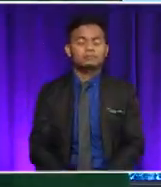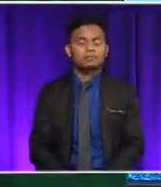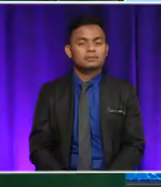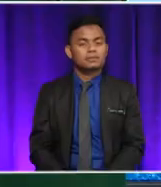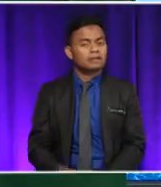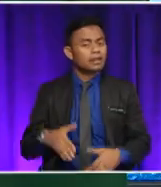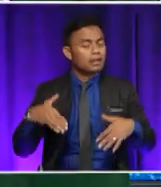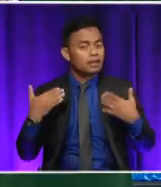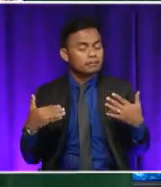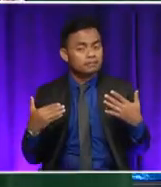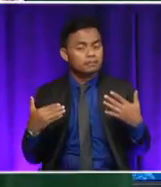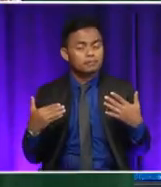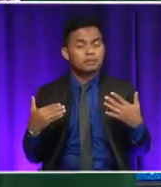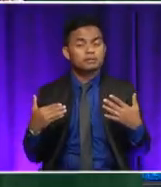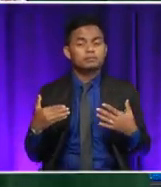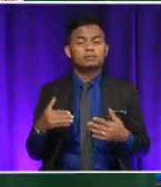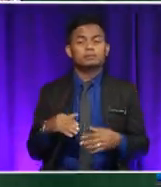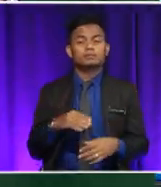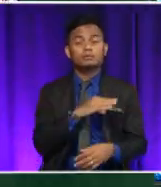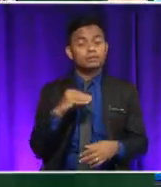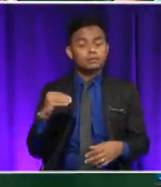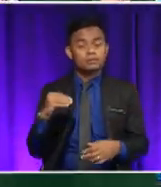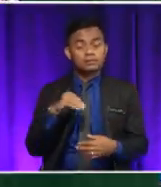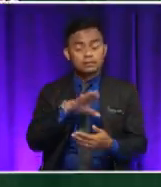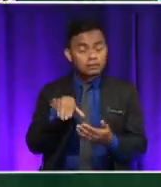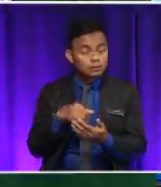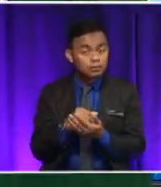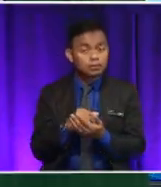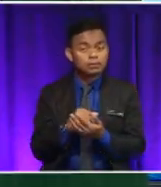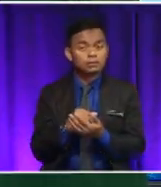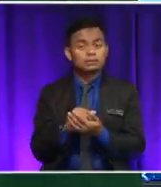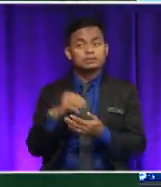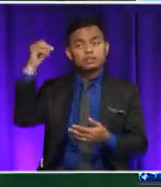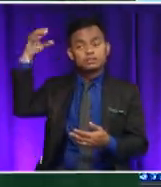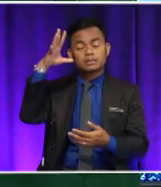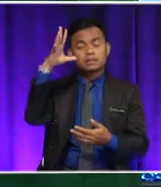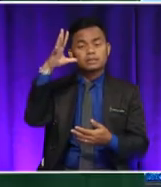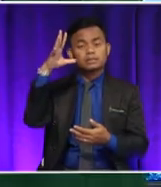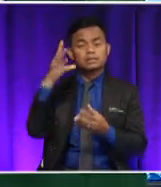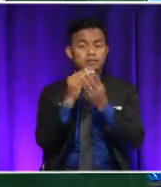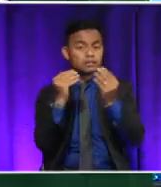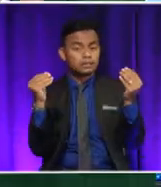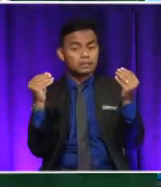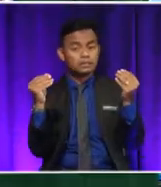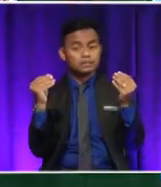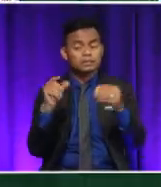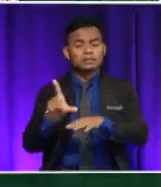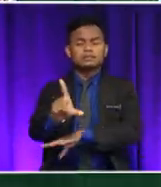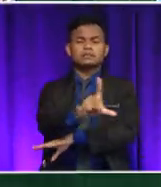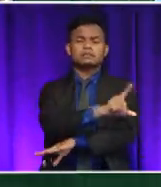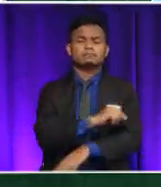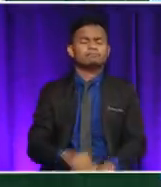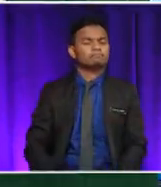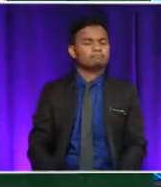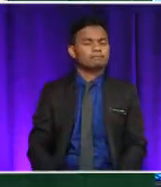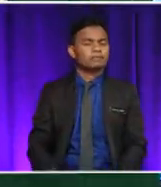enjoying the sun, the sea, and the sand, aren't you? I am. Wow, and you're looking good in your beautiful hat there. Yes. But I